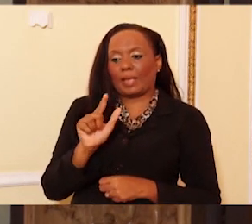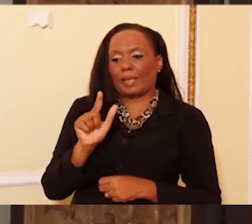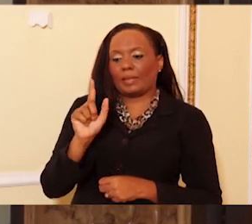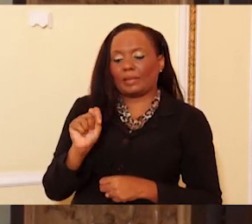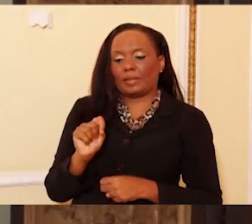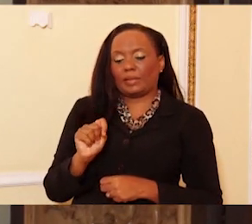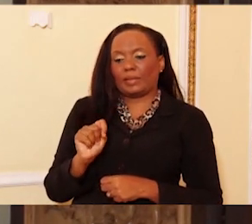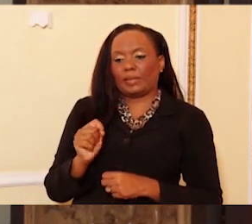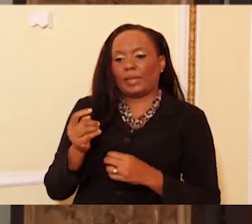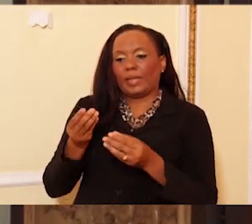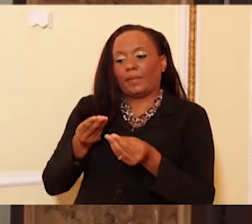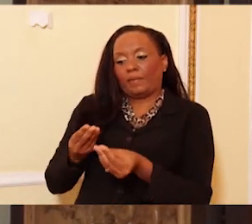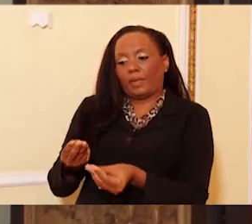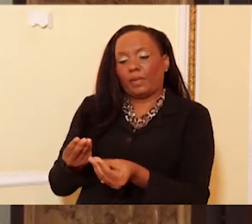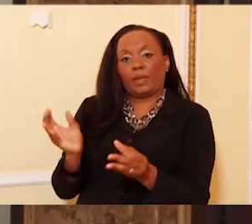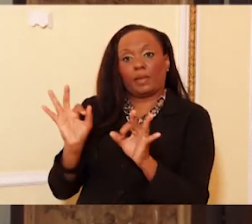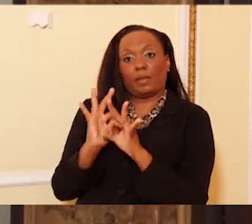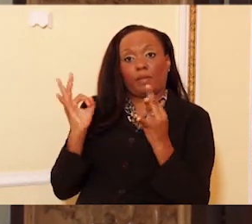Family Programme.